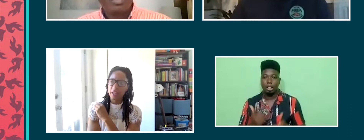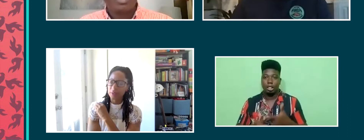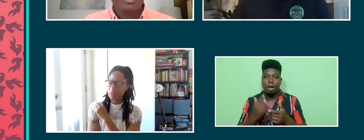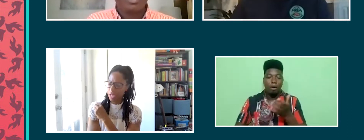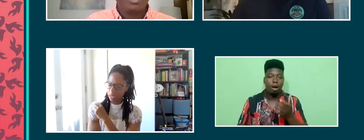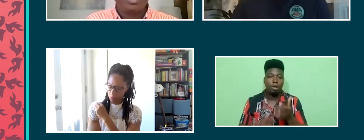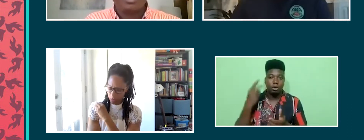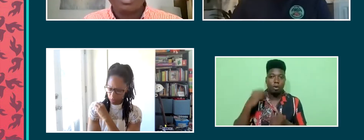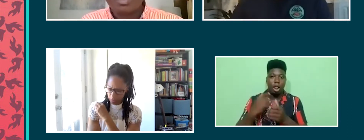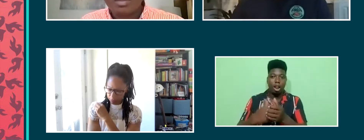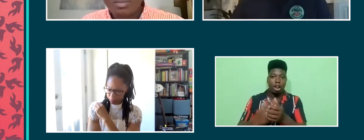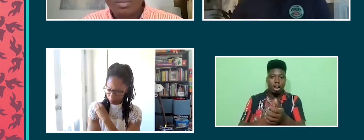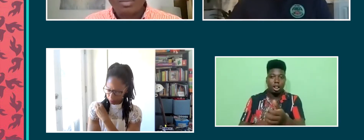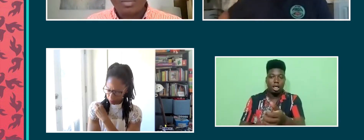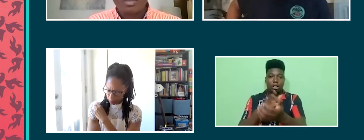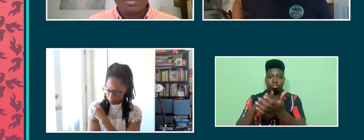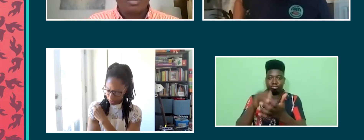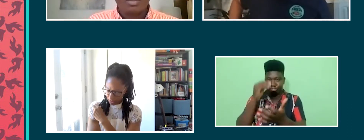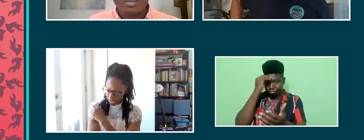a child that